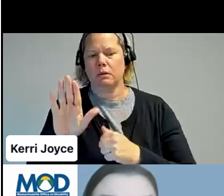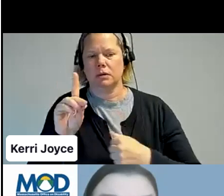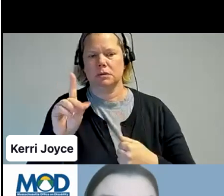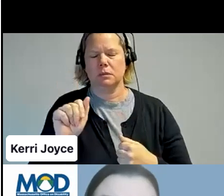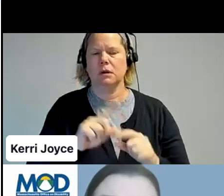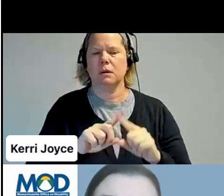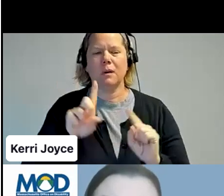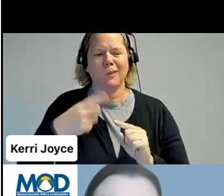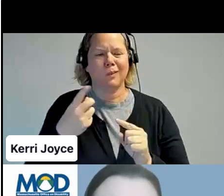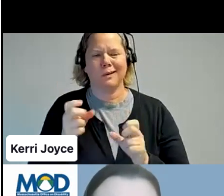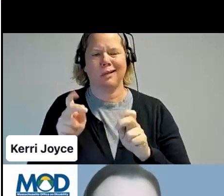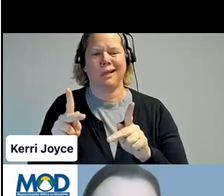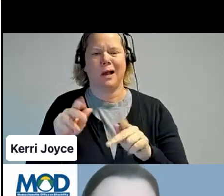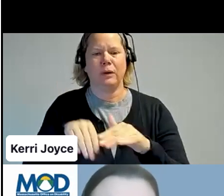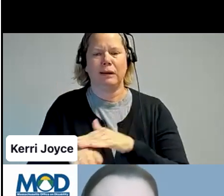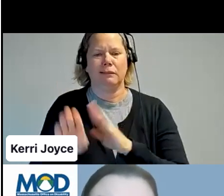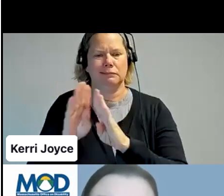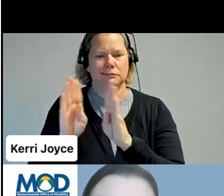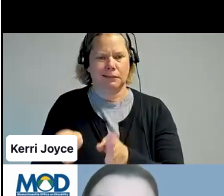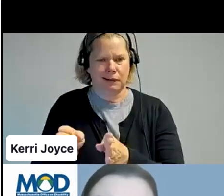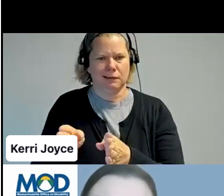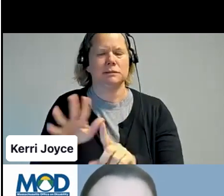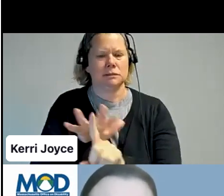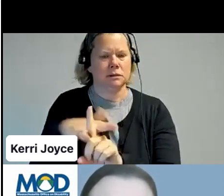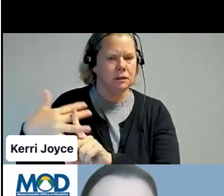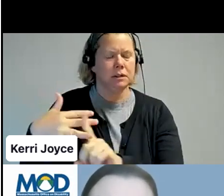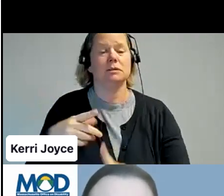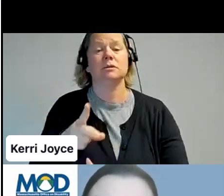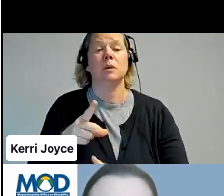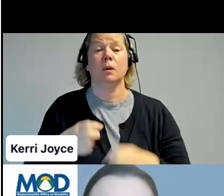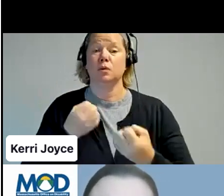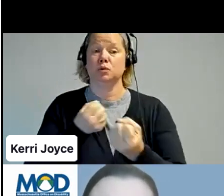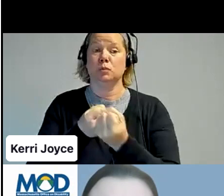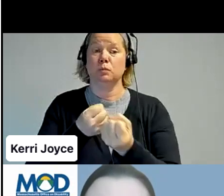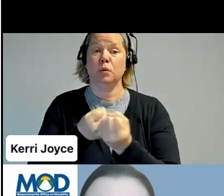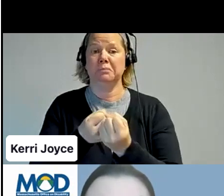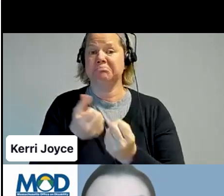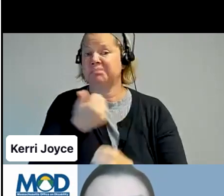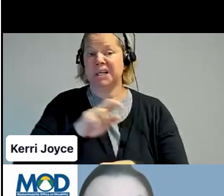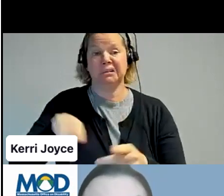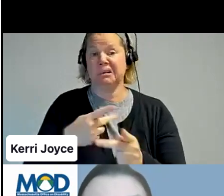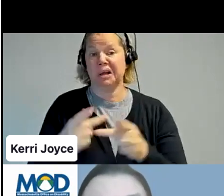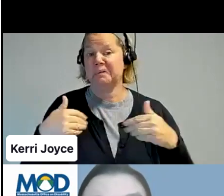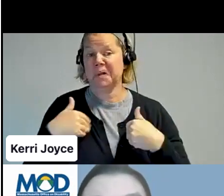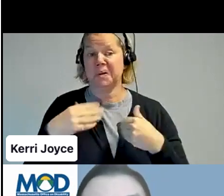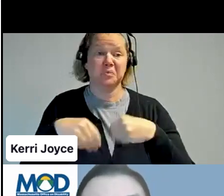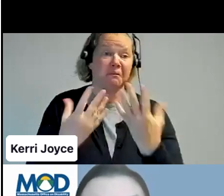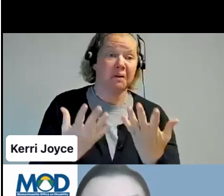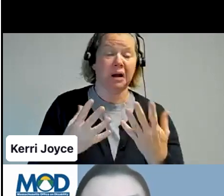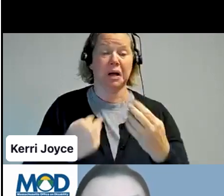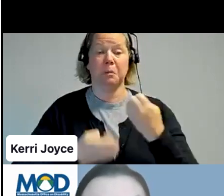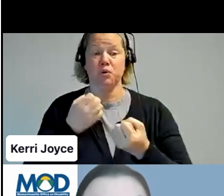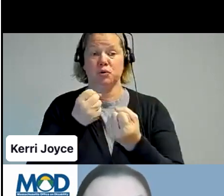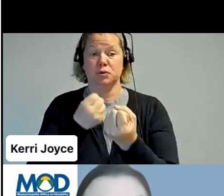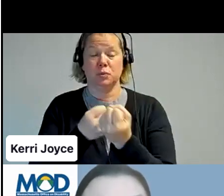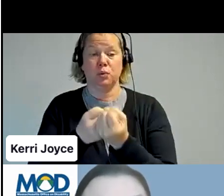it's only allowed in the housing context. So an emotional support animal can be almost any type of animal that provides emotional support